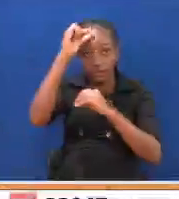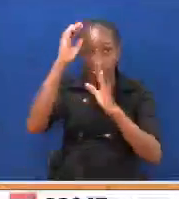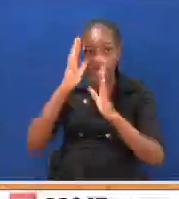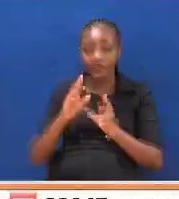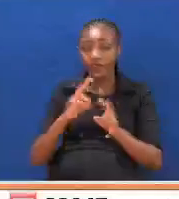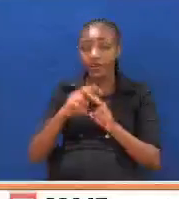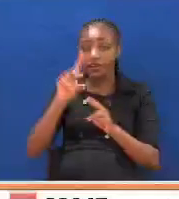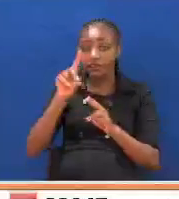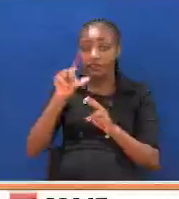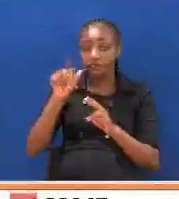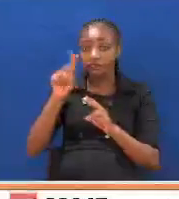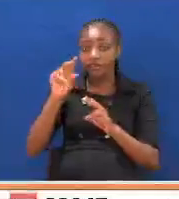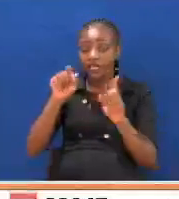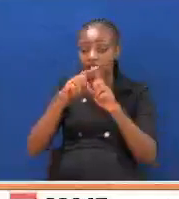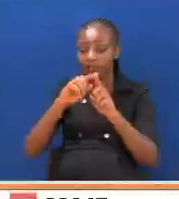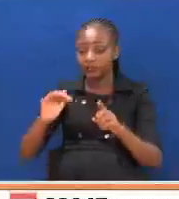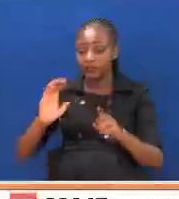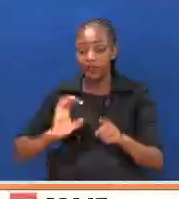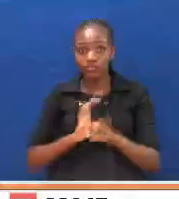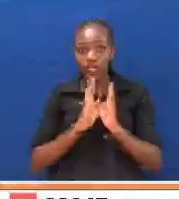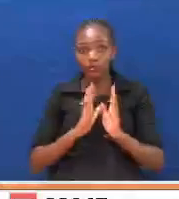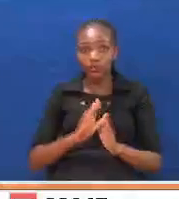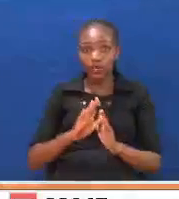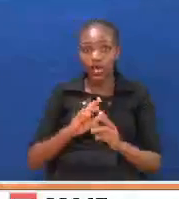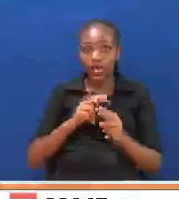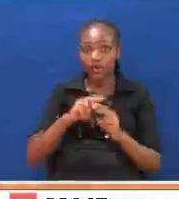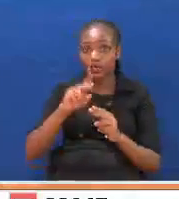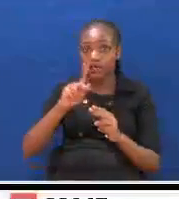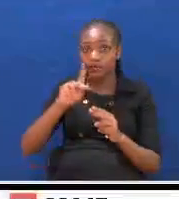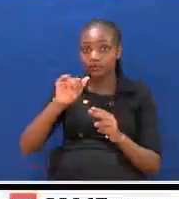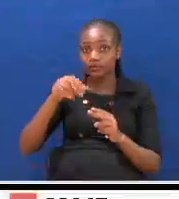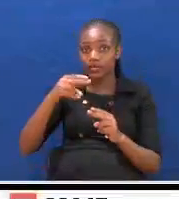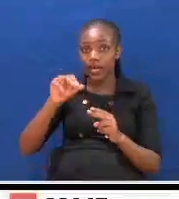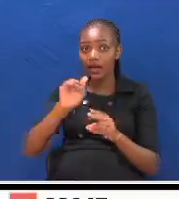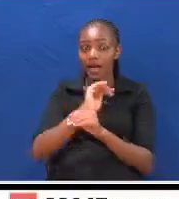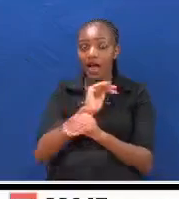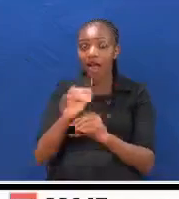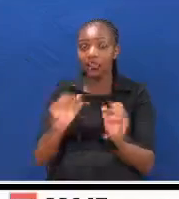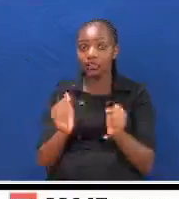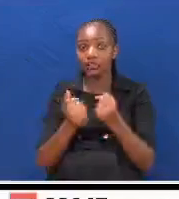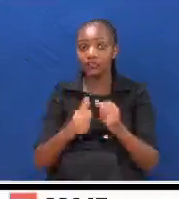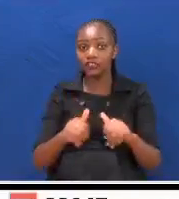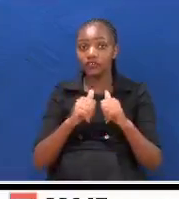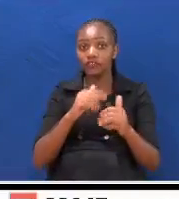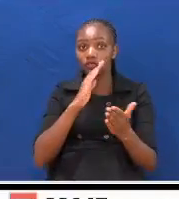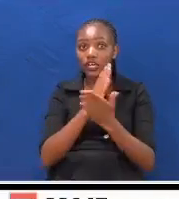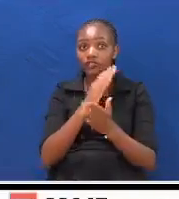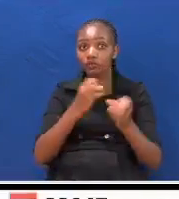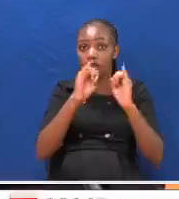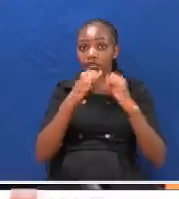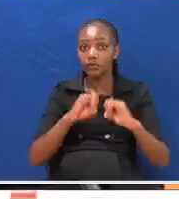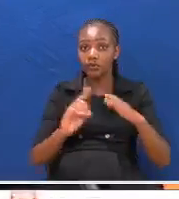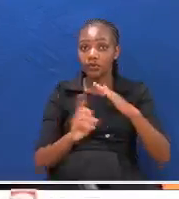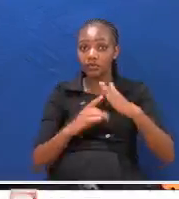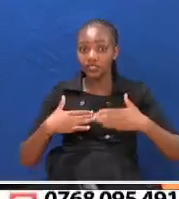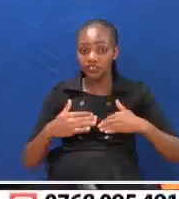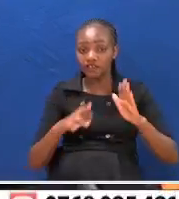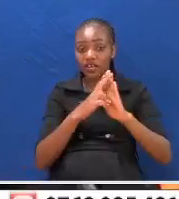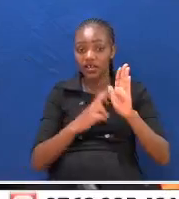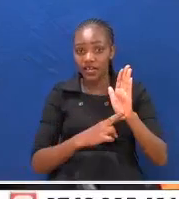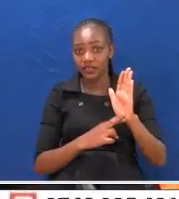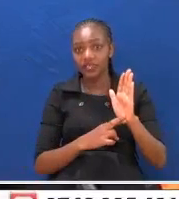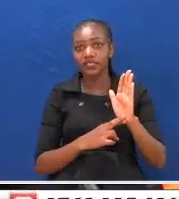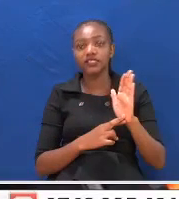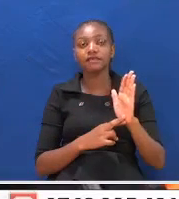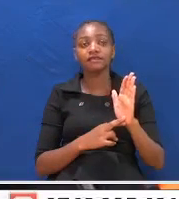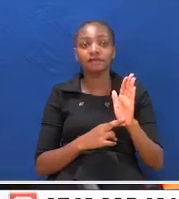Chemno and County Commissioner Stephen Kihara have called on the safety officials to implement the Ministry of Health guidelines. Numbers are rising each